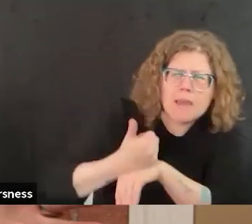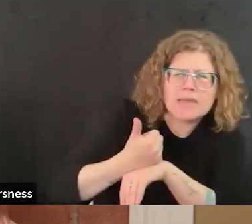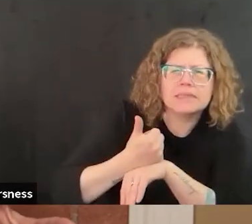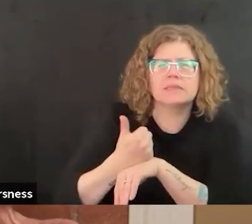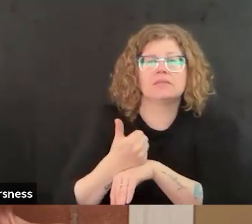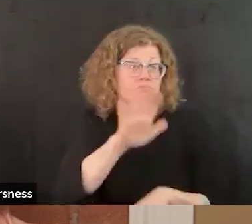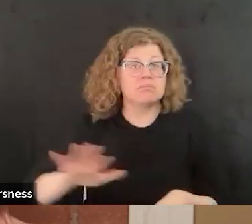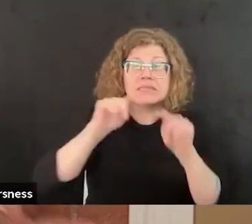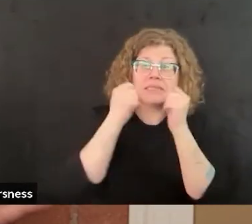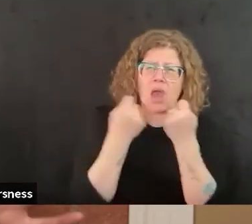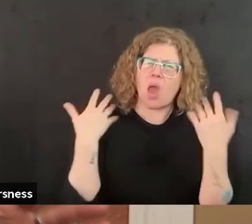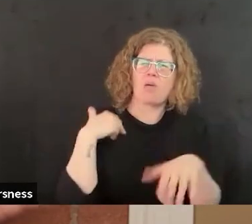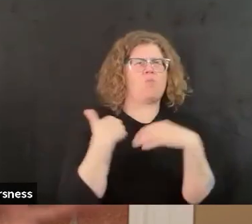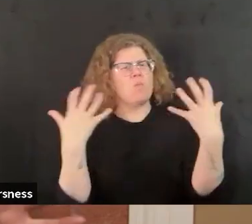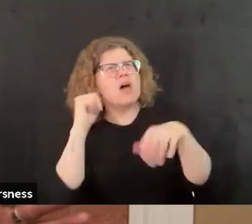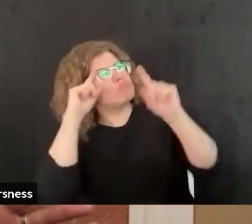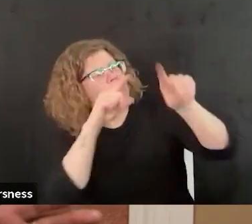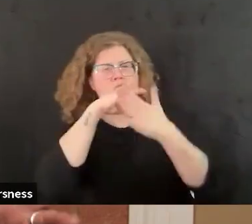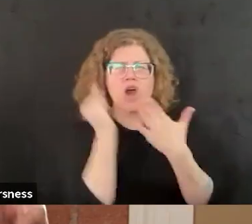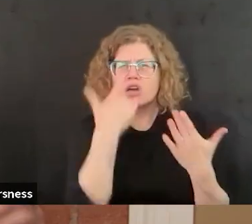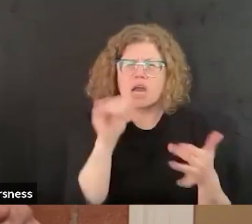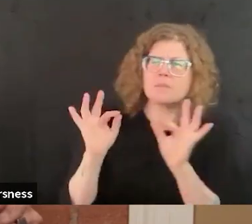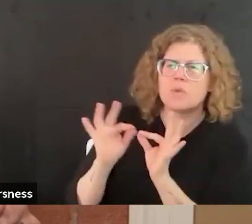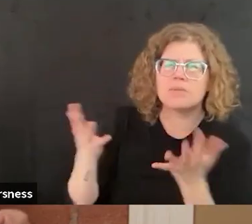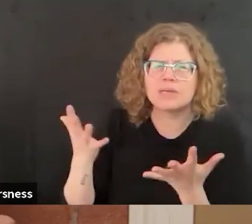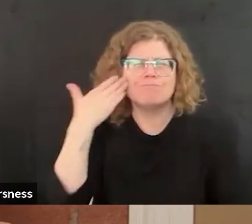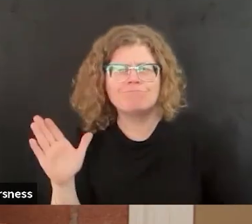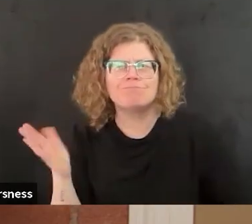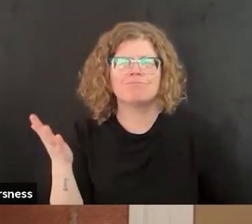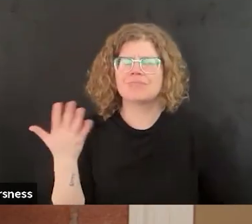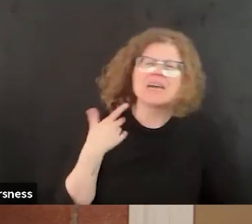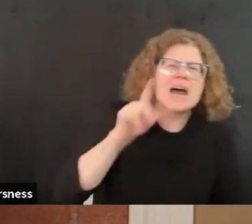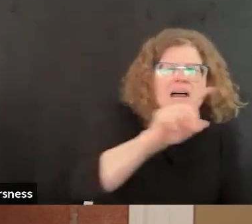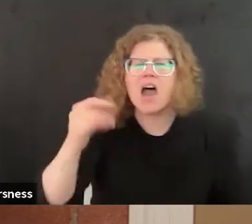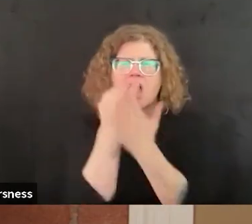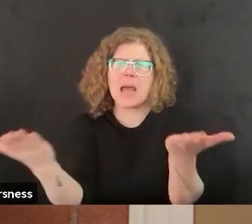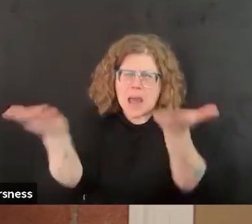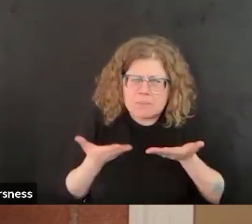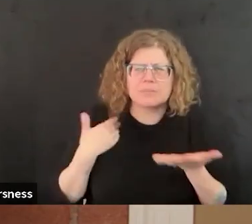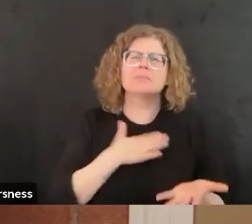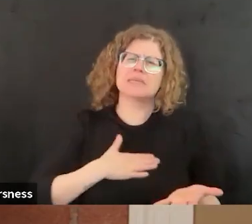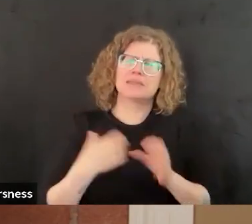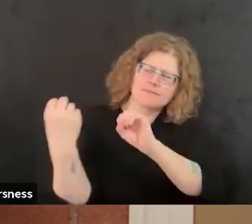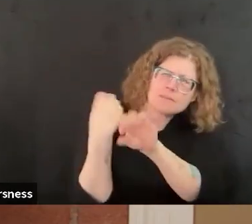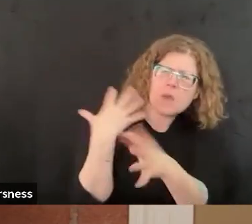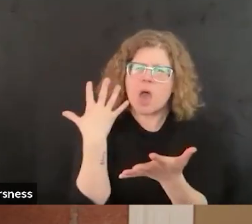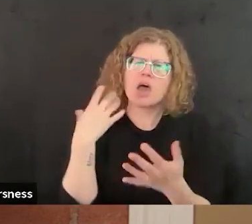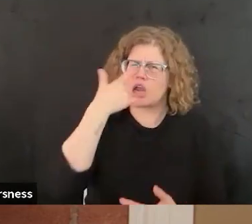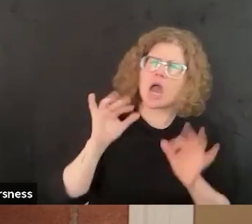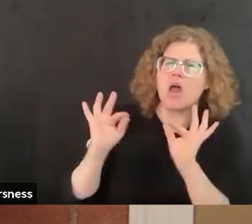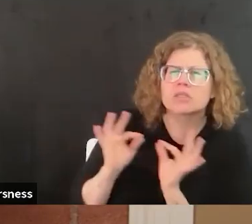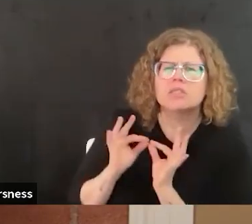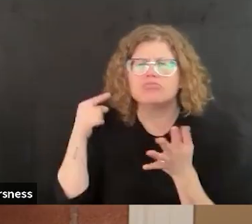we'd really like to have art here, but we're not quite sure how much that will cost. So we want the artist to come to us and tell us how